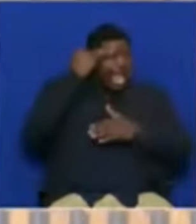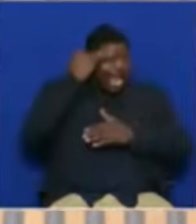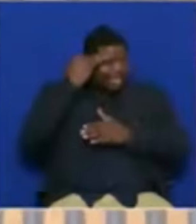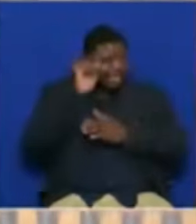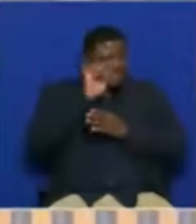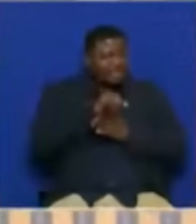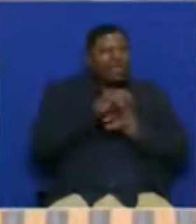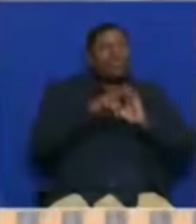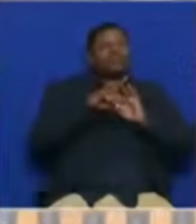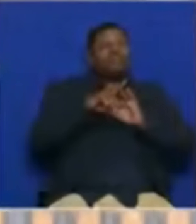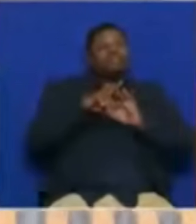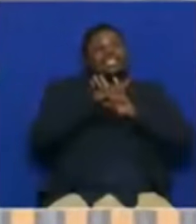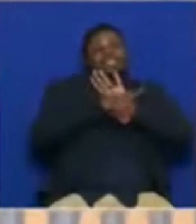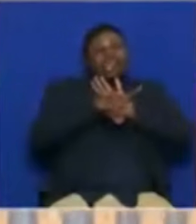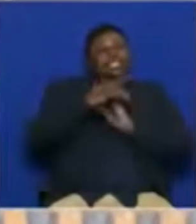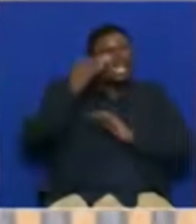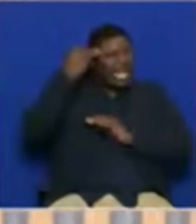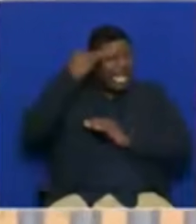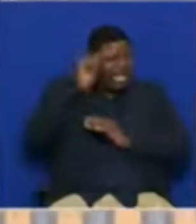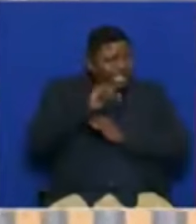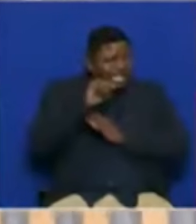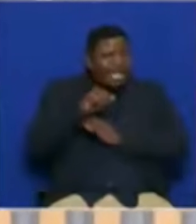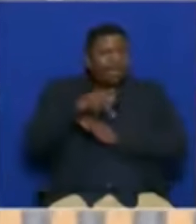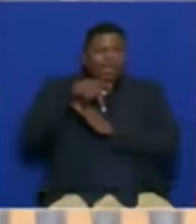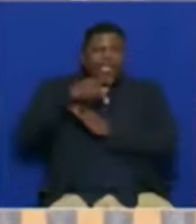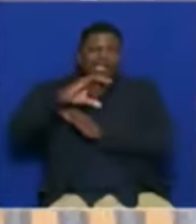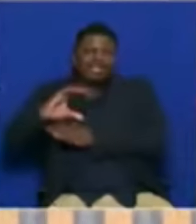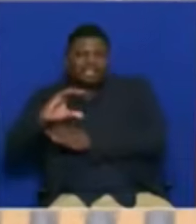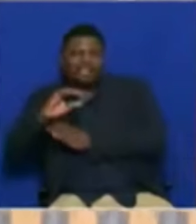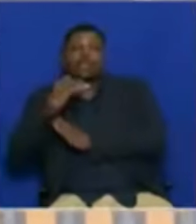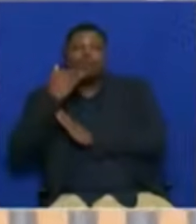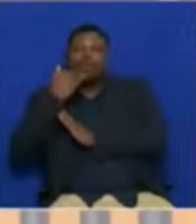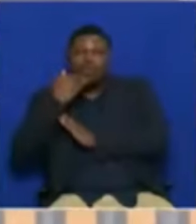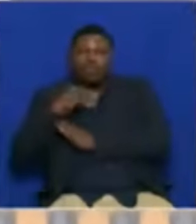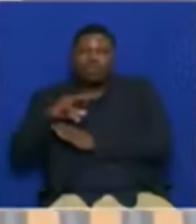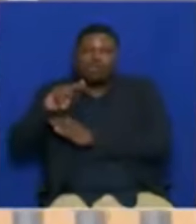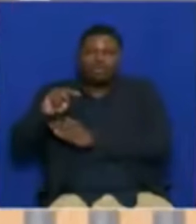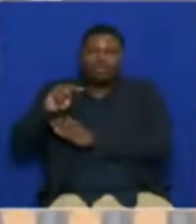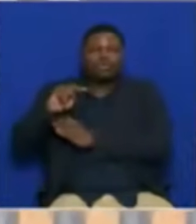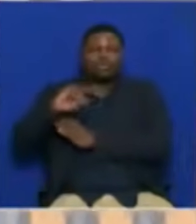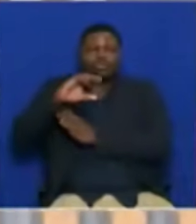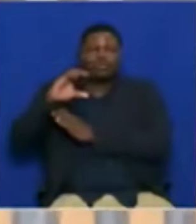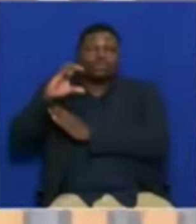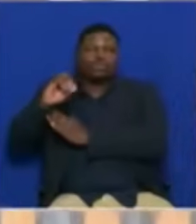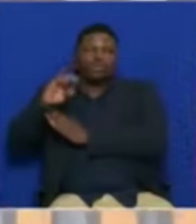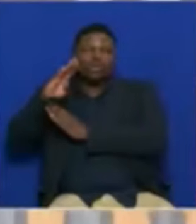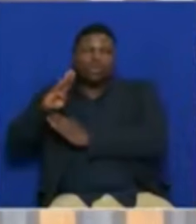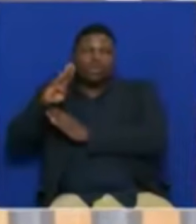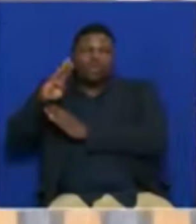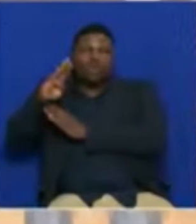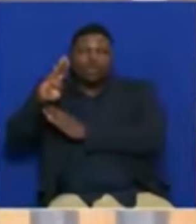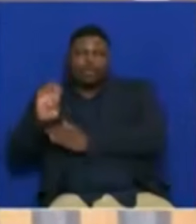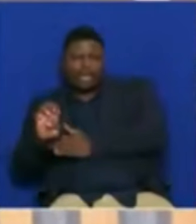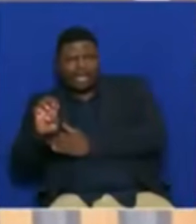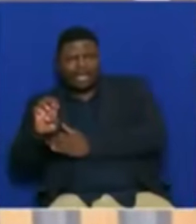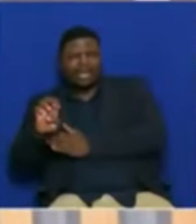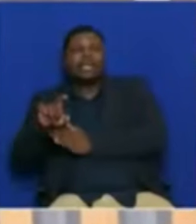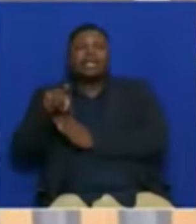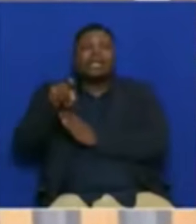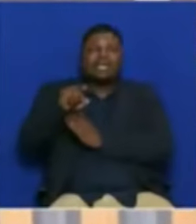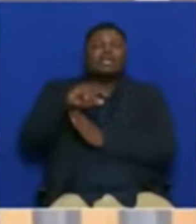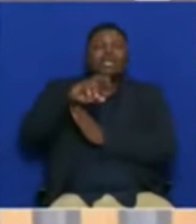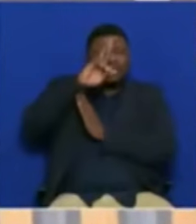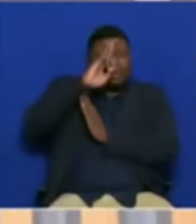Ngube. What Yes. in this is about General Khan? A reader of this letter knows and understands